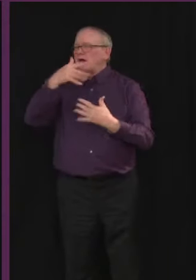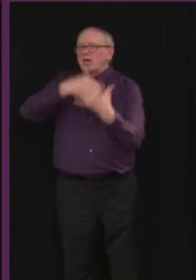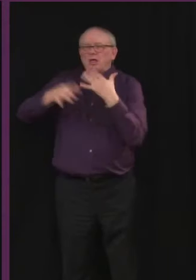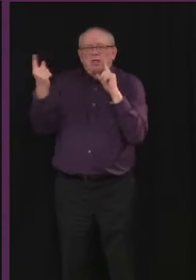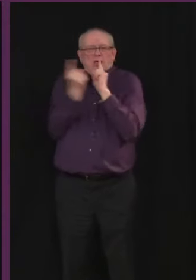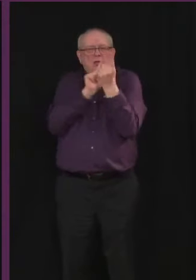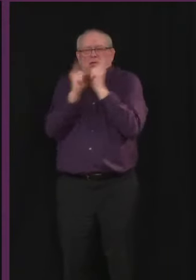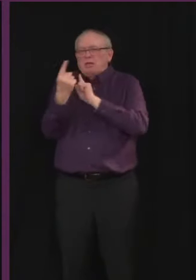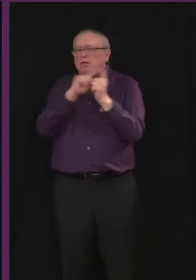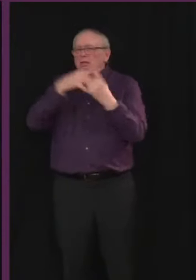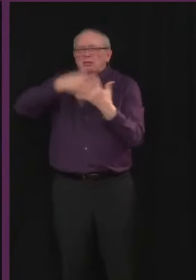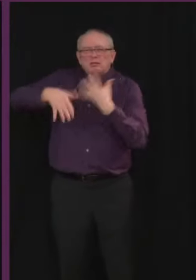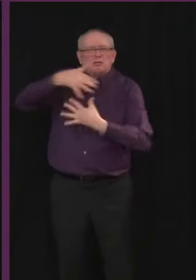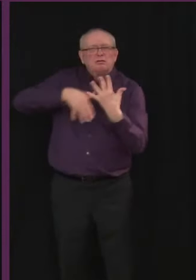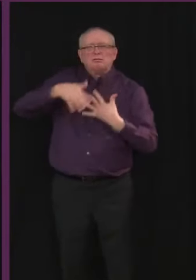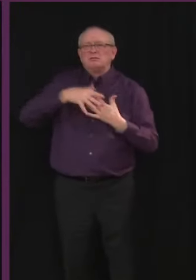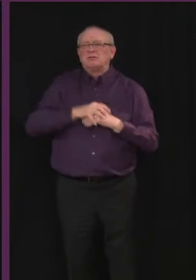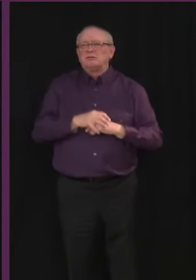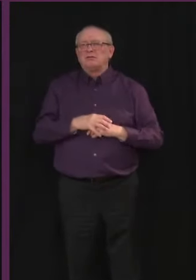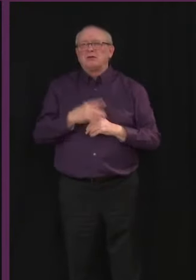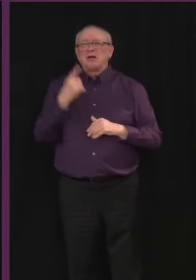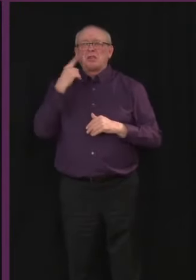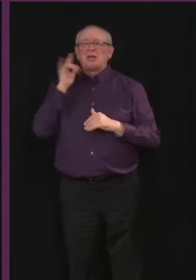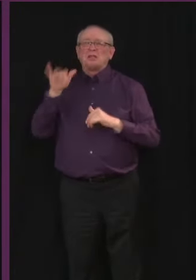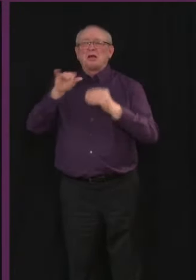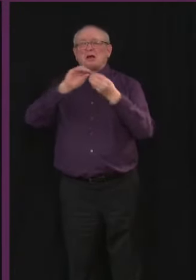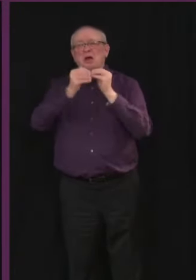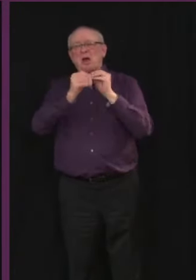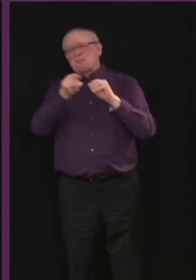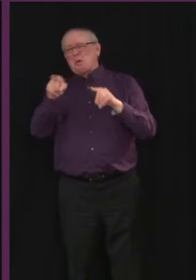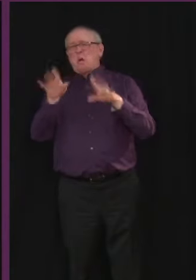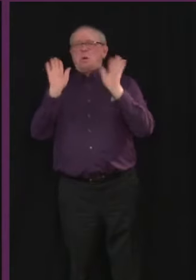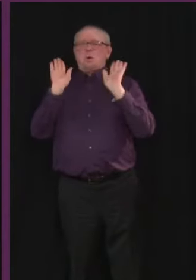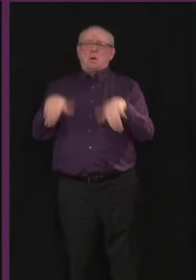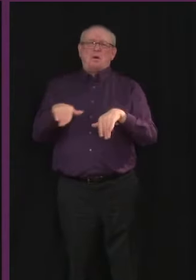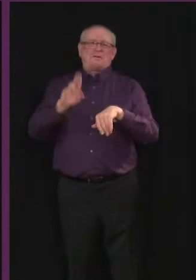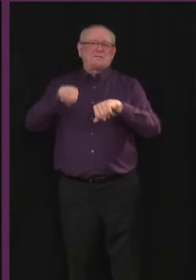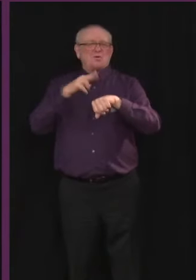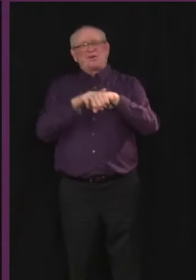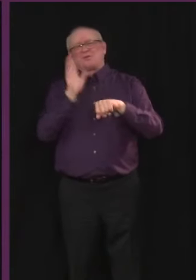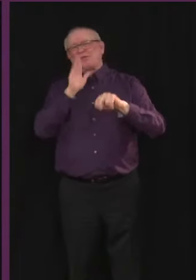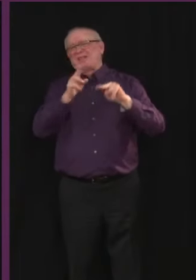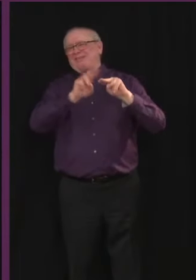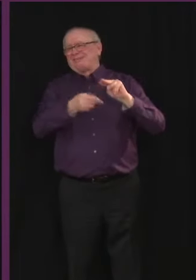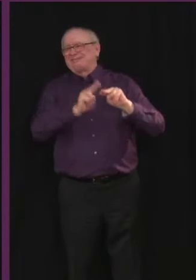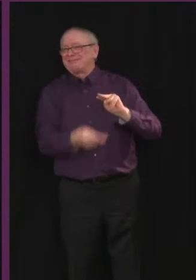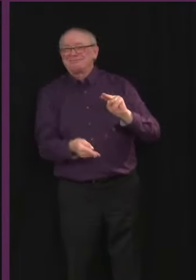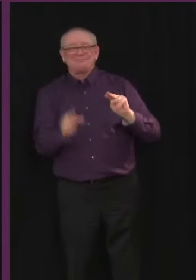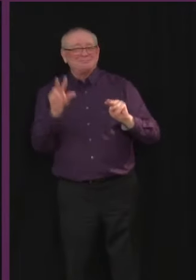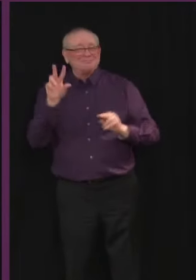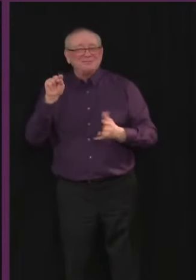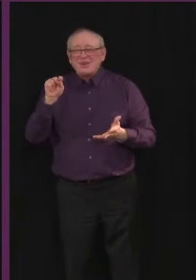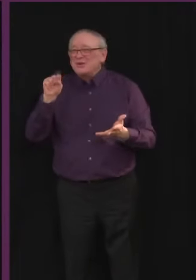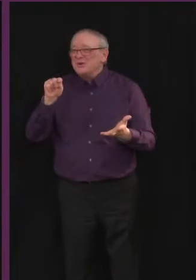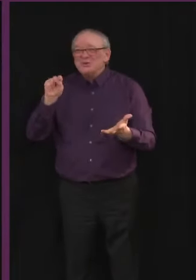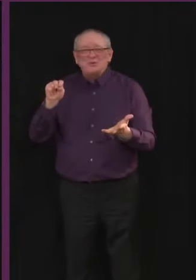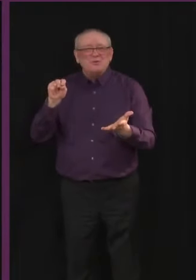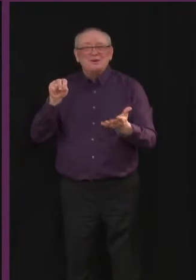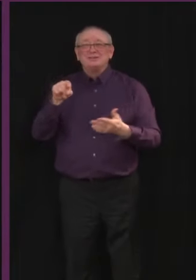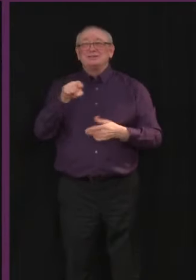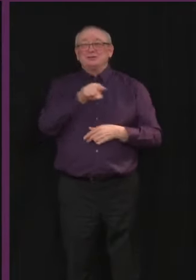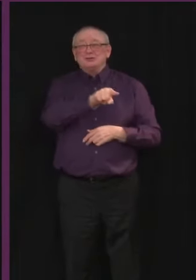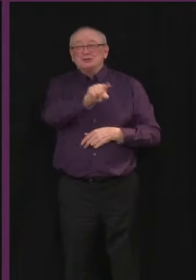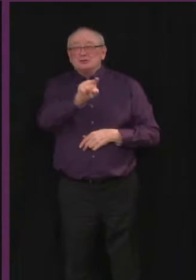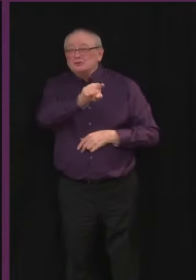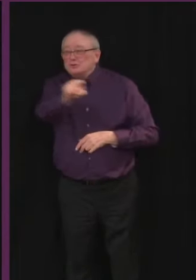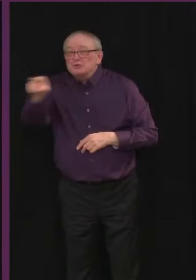to just the passing of time. These trends are the result of our willingness to put our community's needs first and care for each